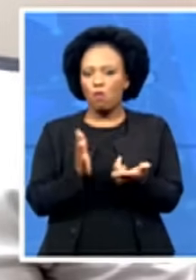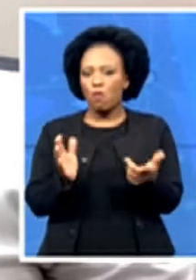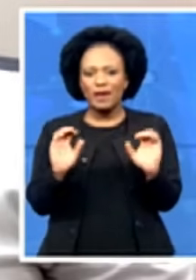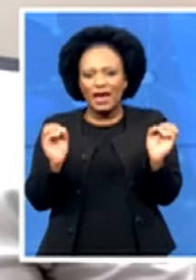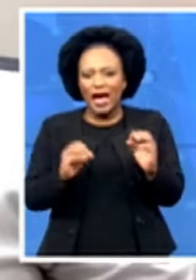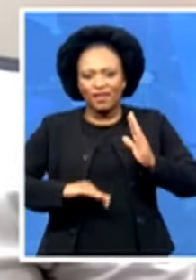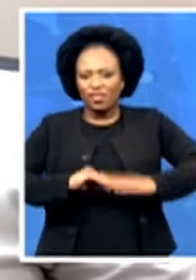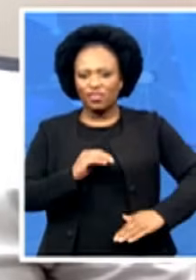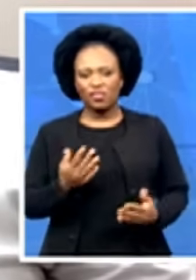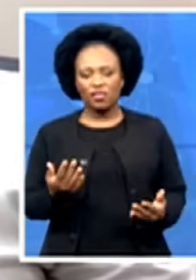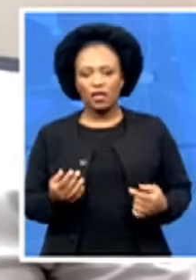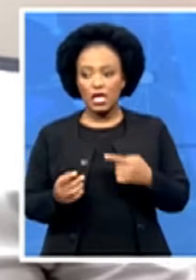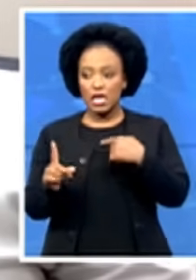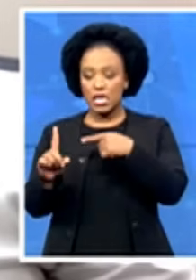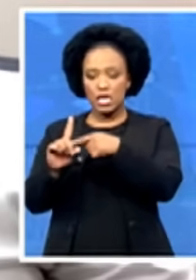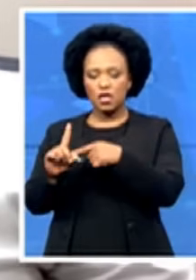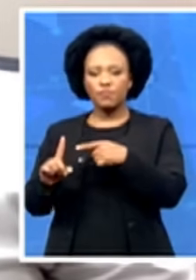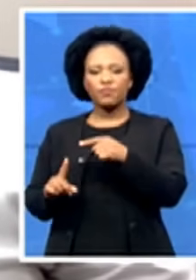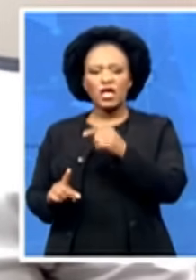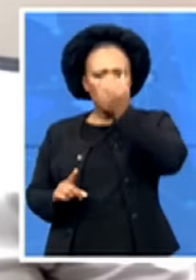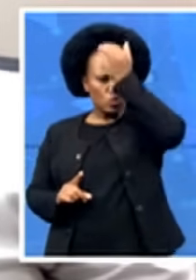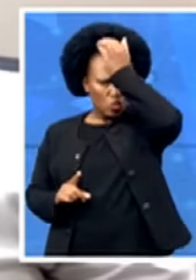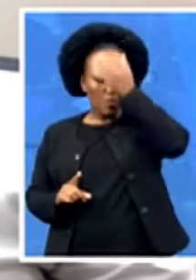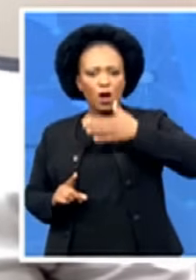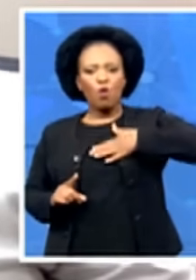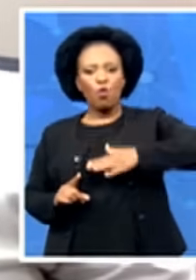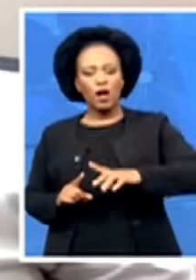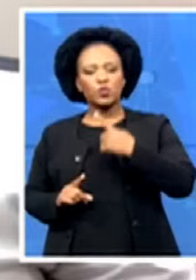ought to have said it in the contempt